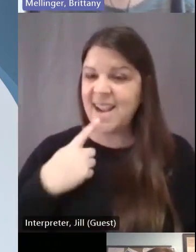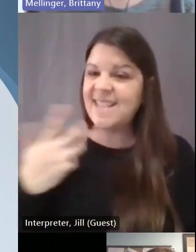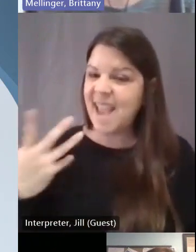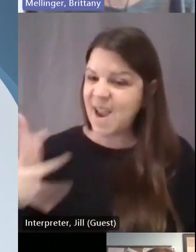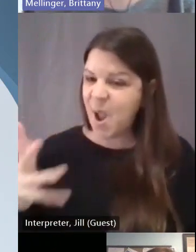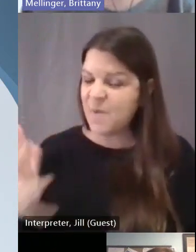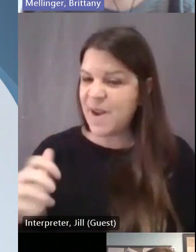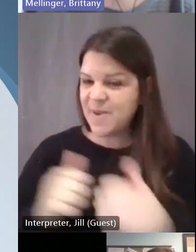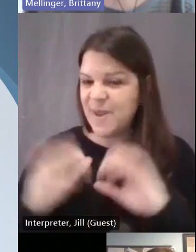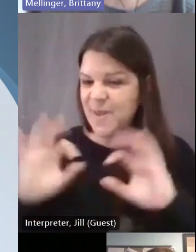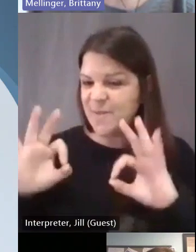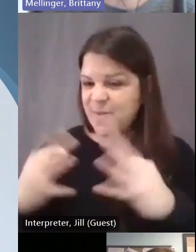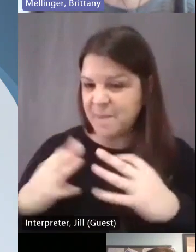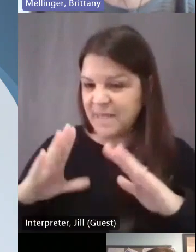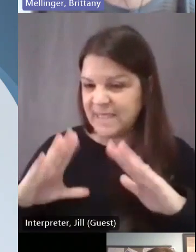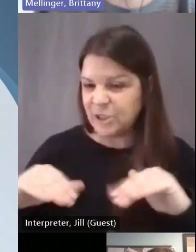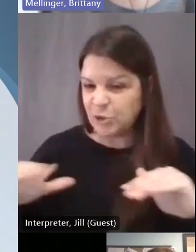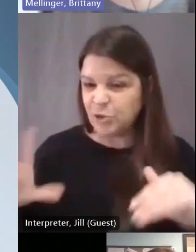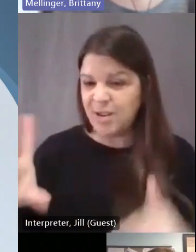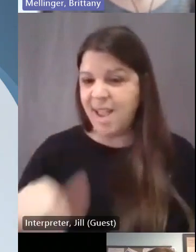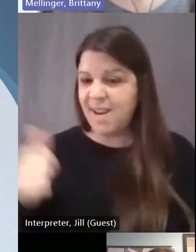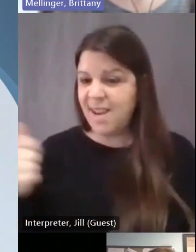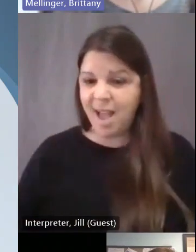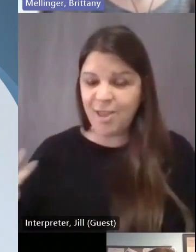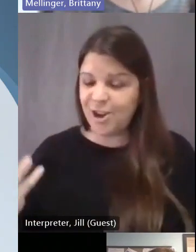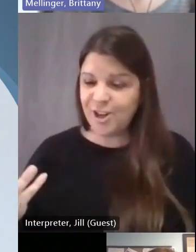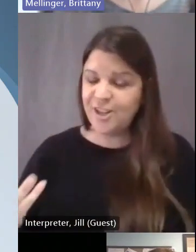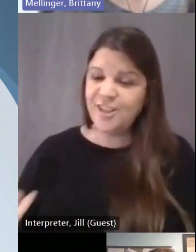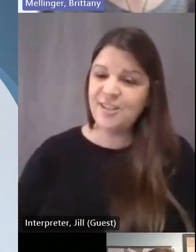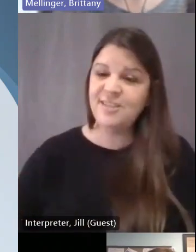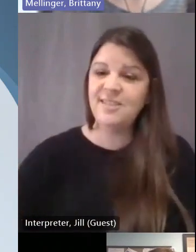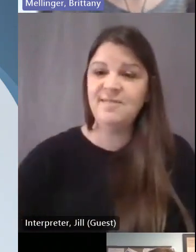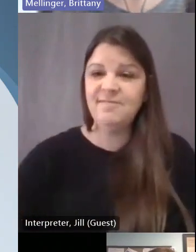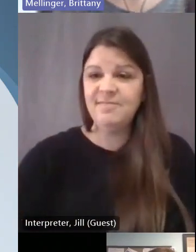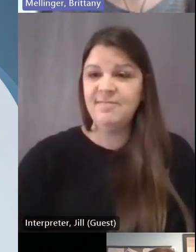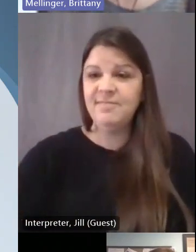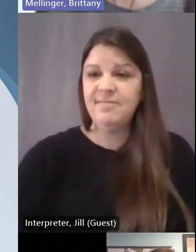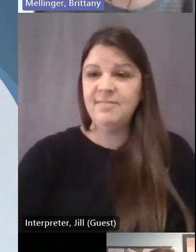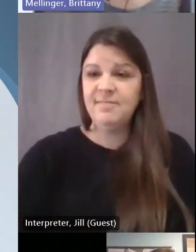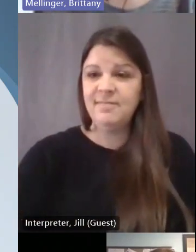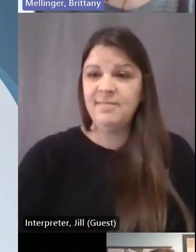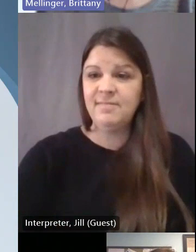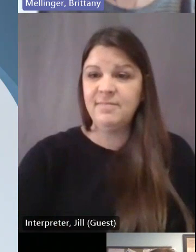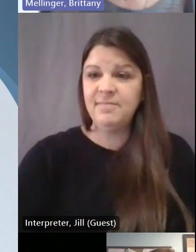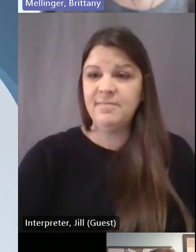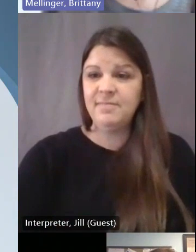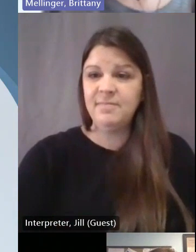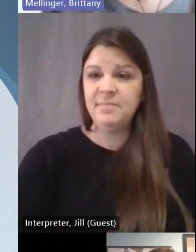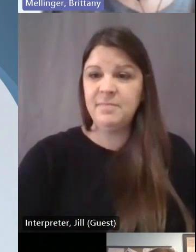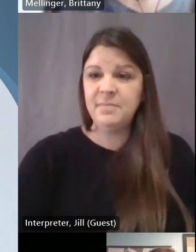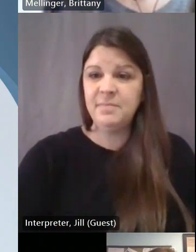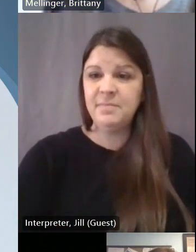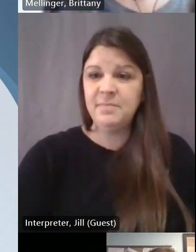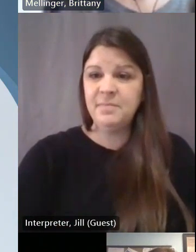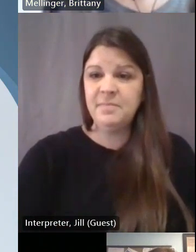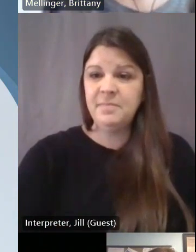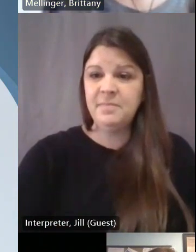familial status. Any additional ones that anyone wants to make a guess?